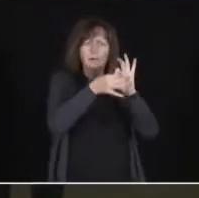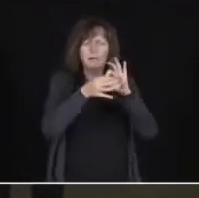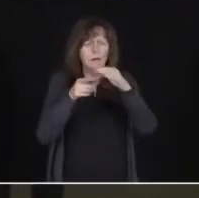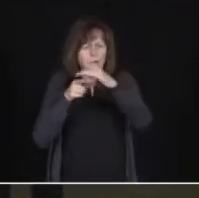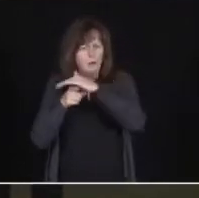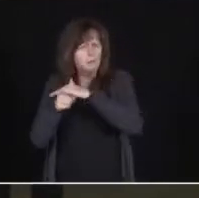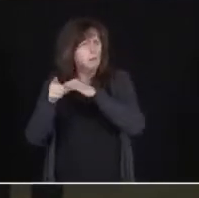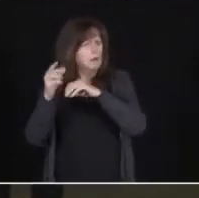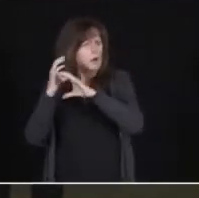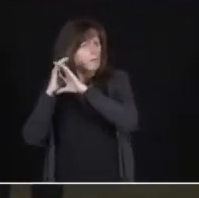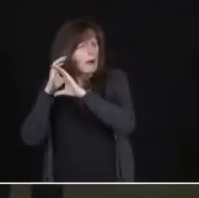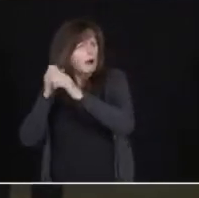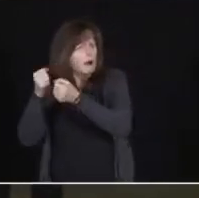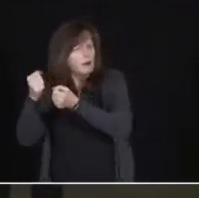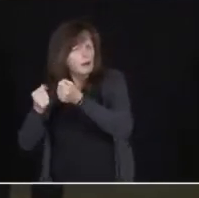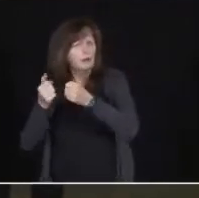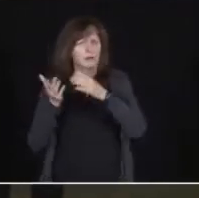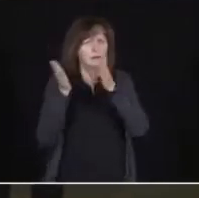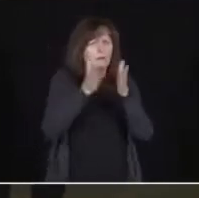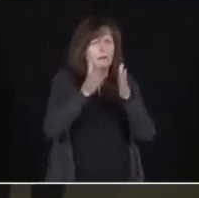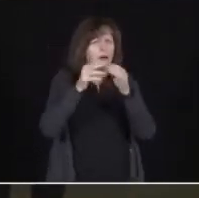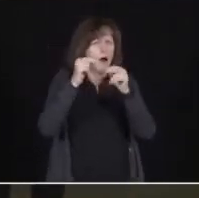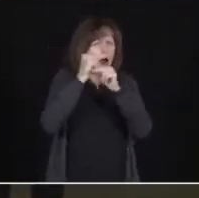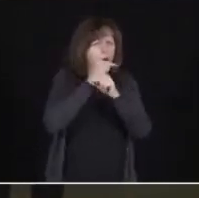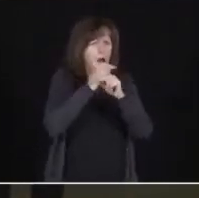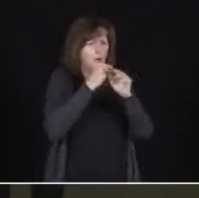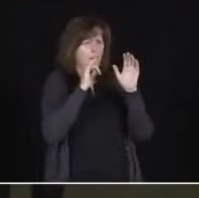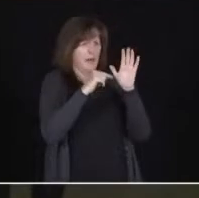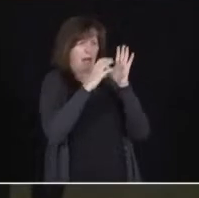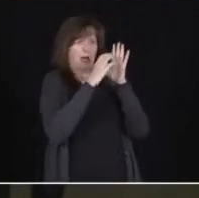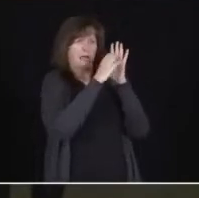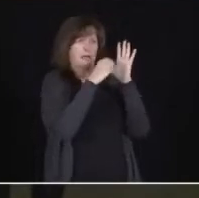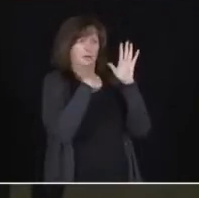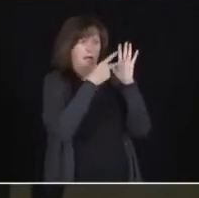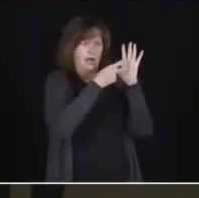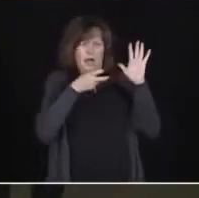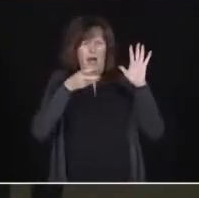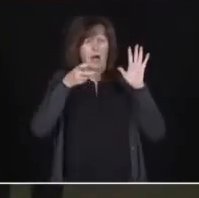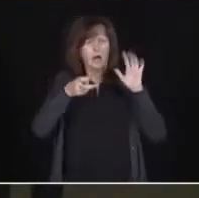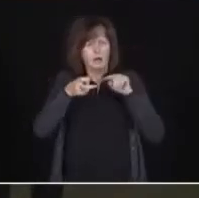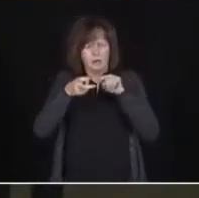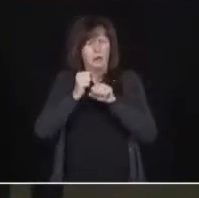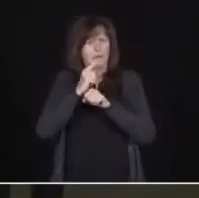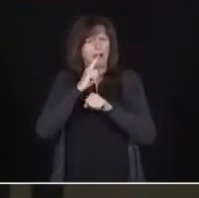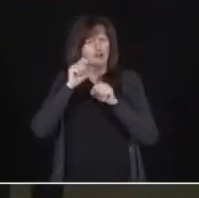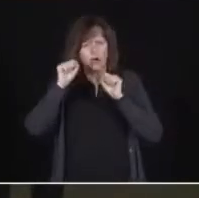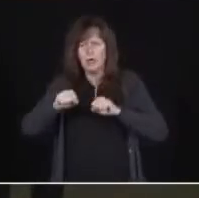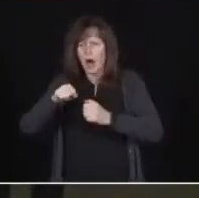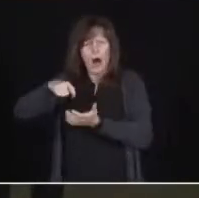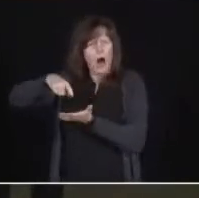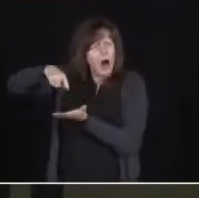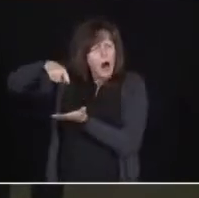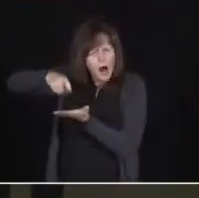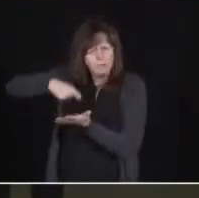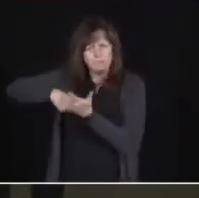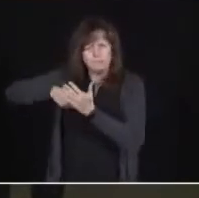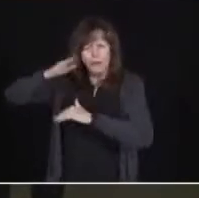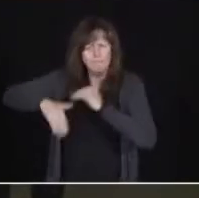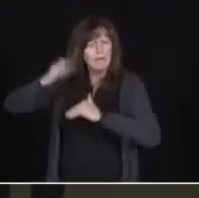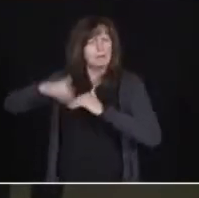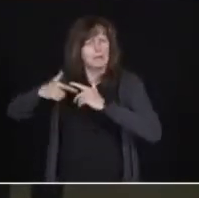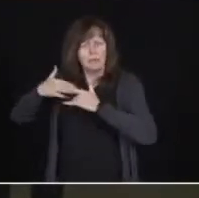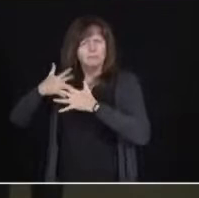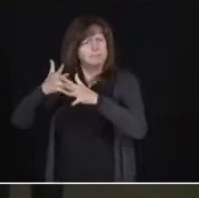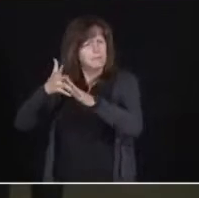the ground faster on everything. I'll let Minister Mulroney and Minister Surma share the specifics in a